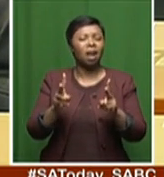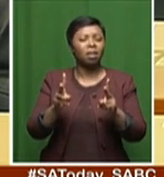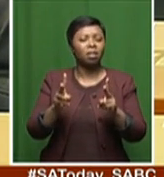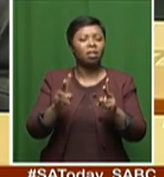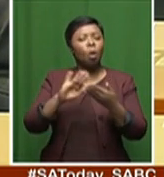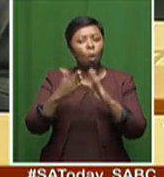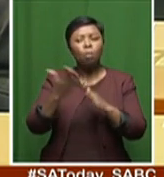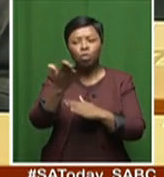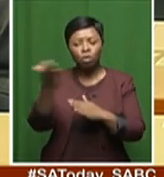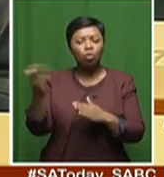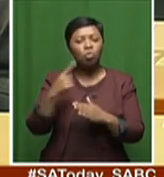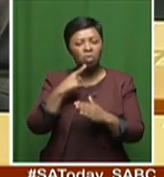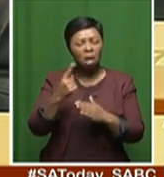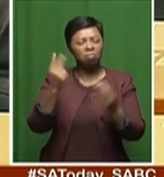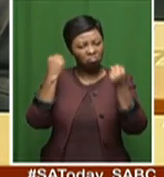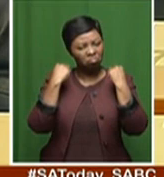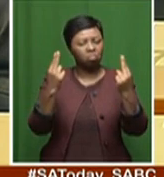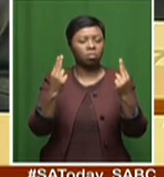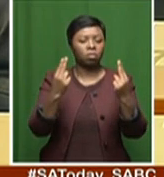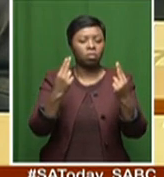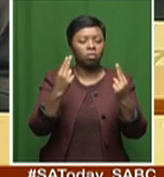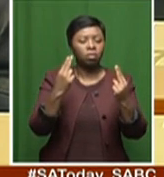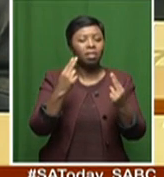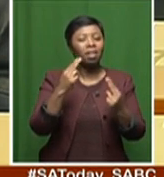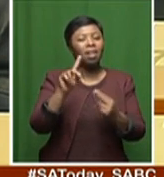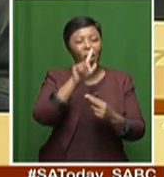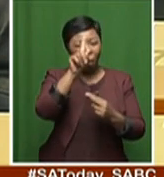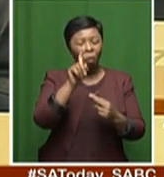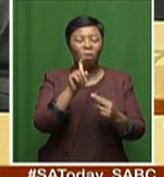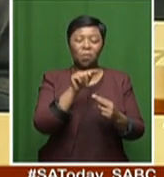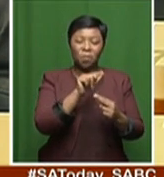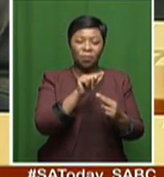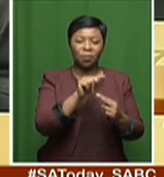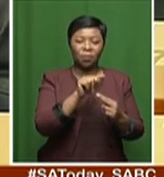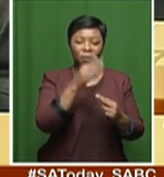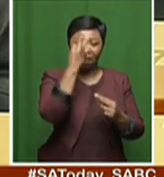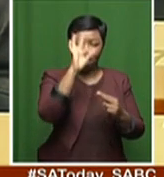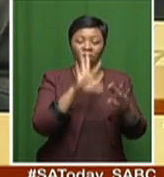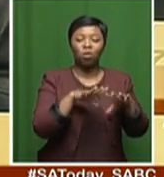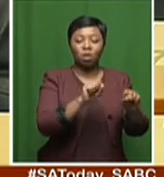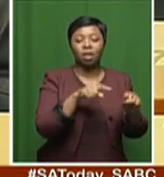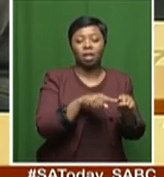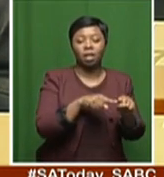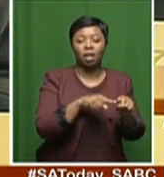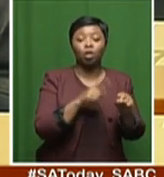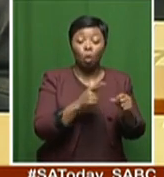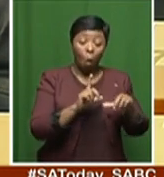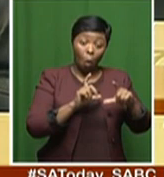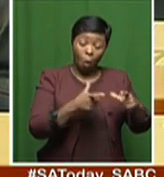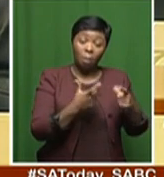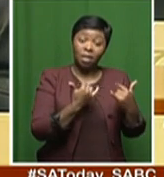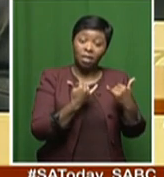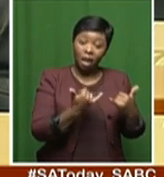capture. The existence of this commission and the fact that it is able to undertake such